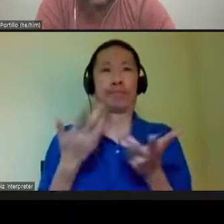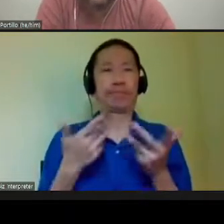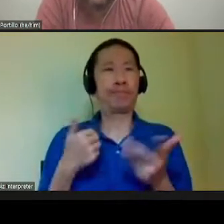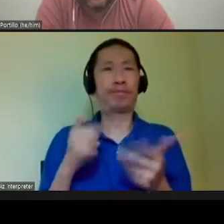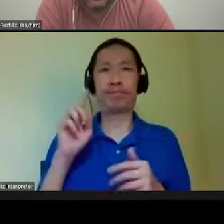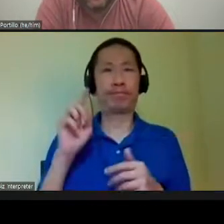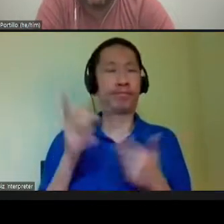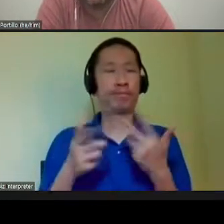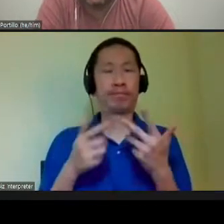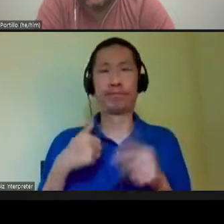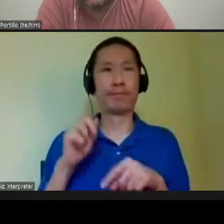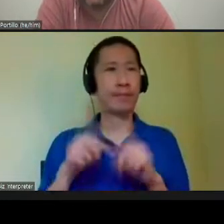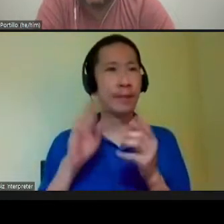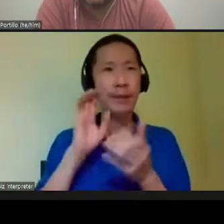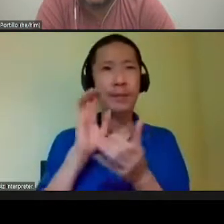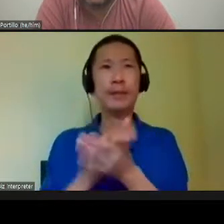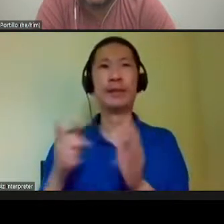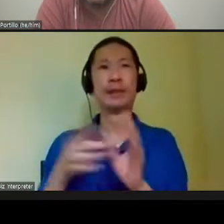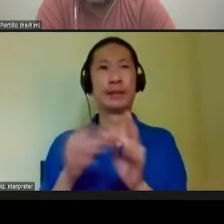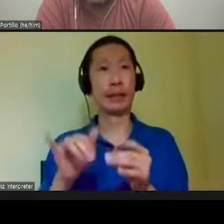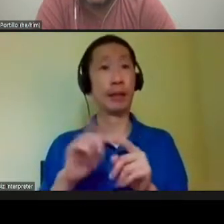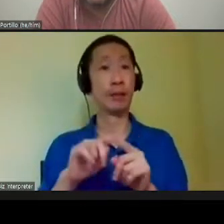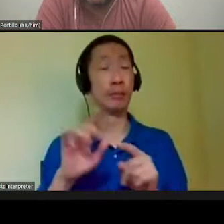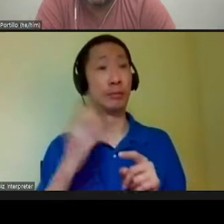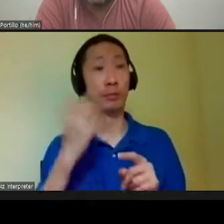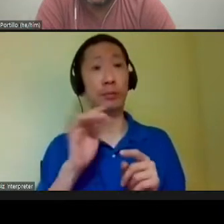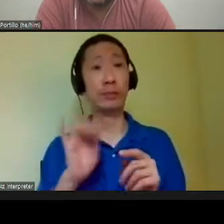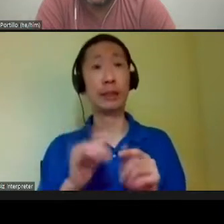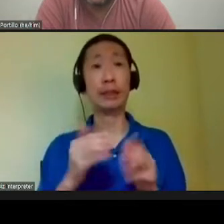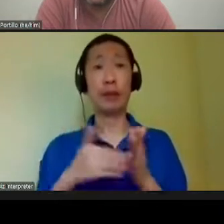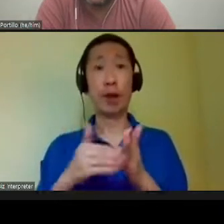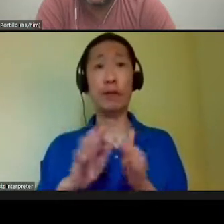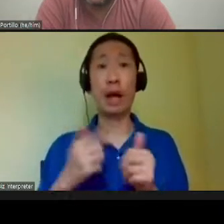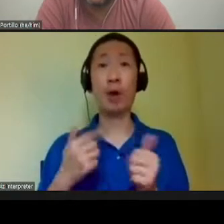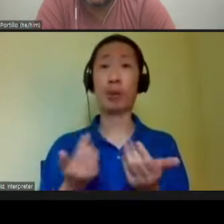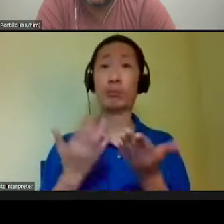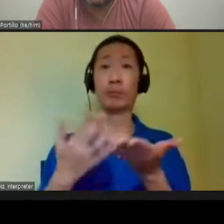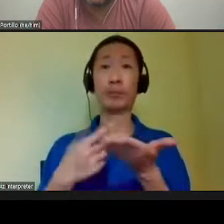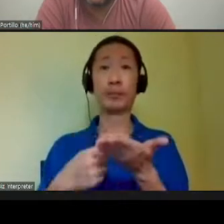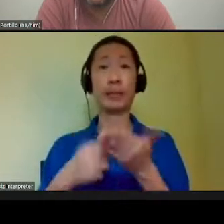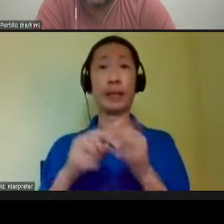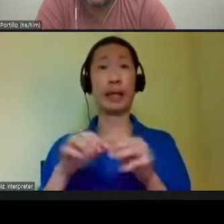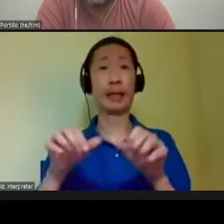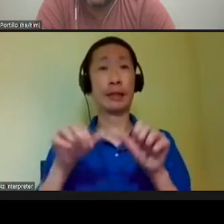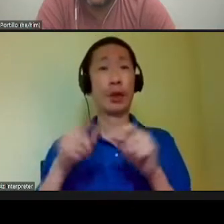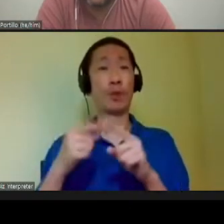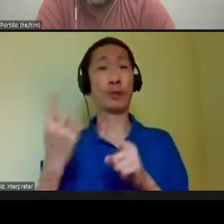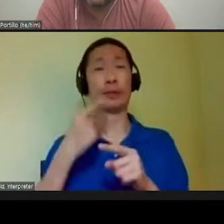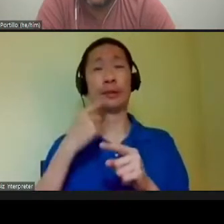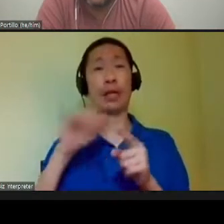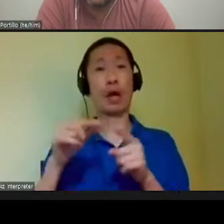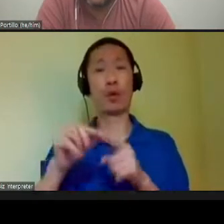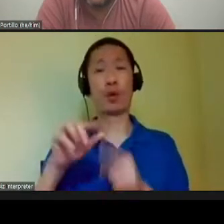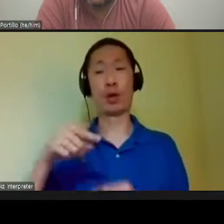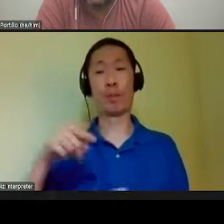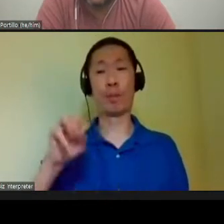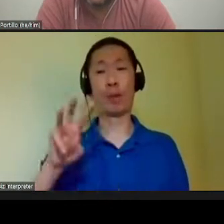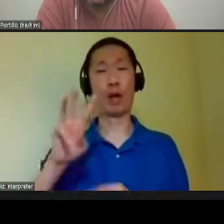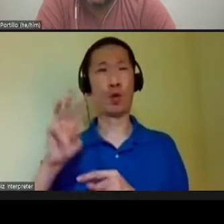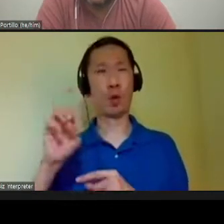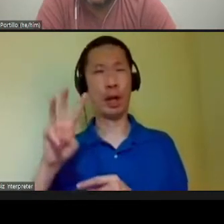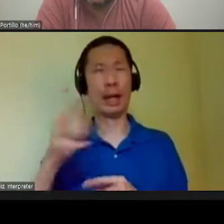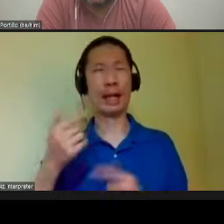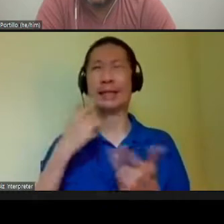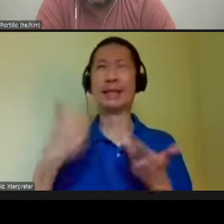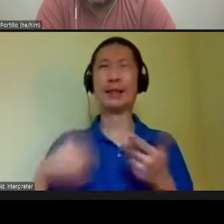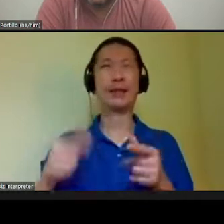I cannot believe. But that's the amazing thing. And this is often how I bring that up in this space when somebody is using powwow. I say like, gosh, like